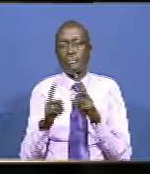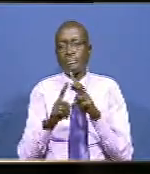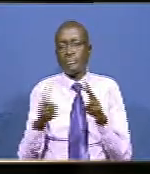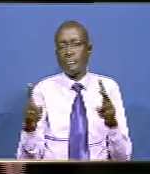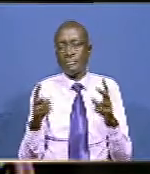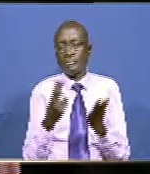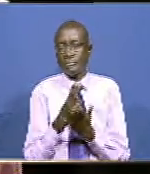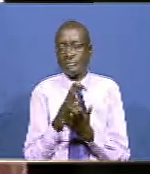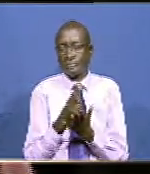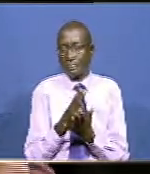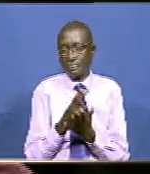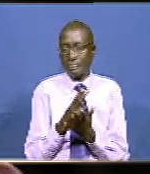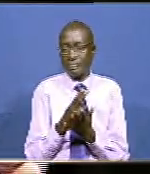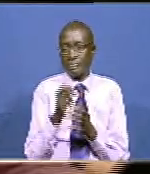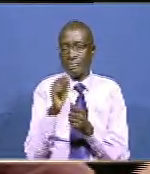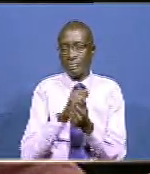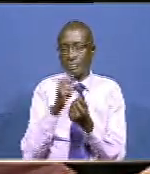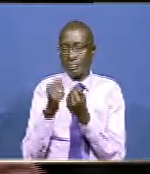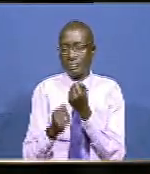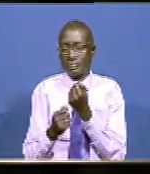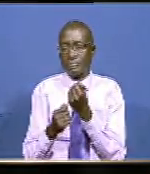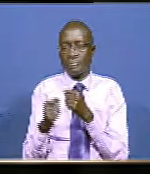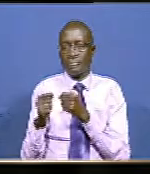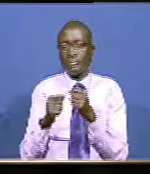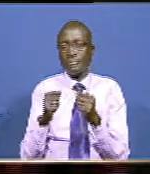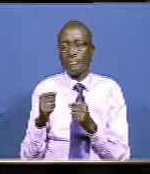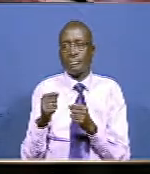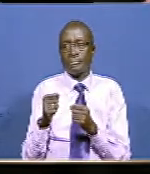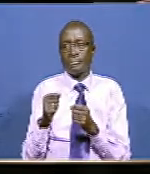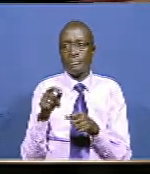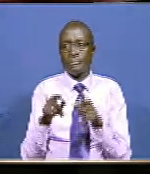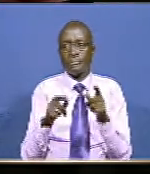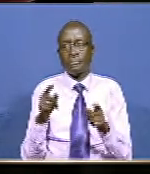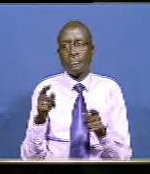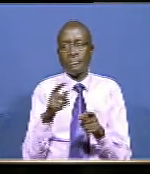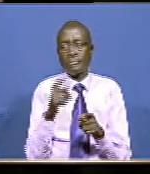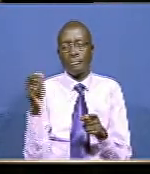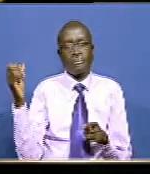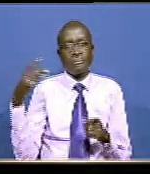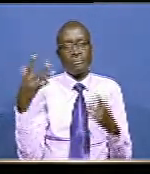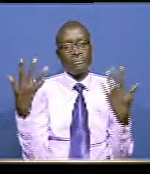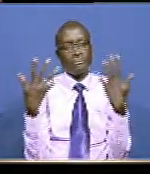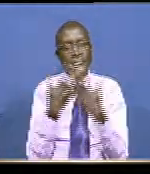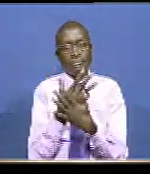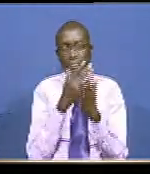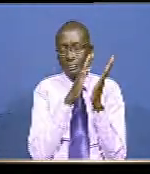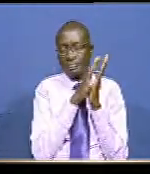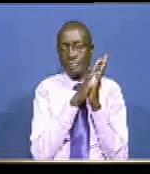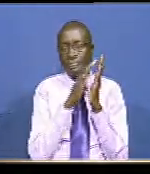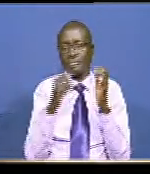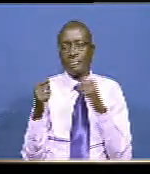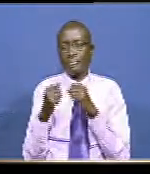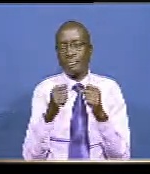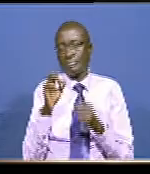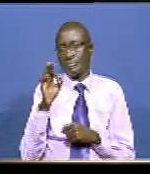of tukawashi harvest, tumenda kufight kukua master. Uliza tiano, ati wanasha inusiku katu medoz. Tuna fight for fiction,